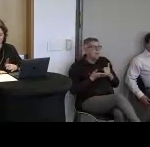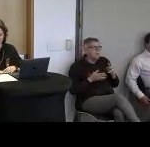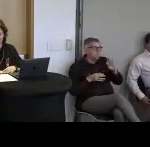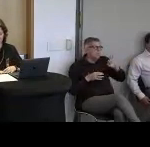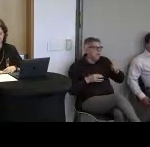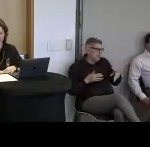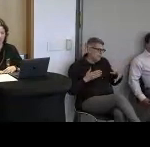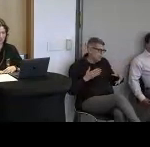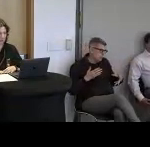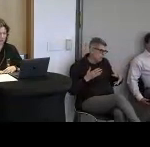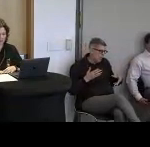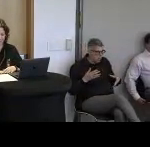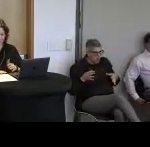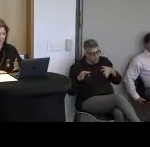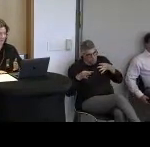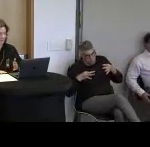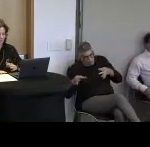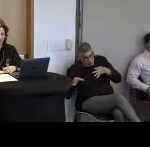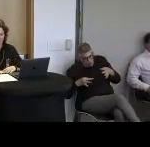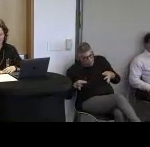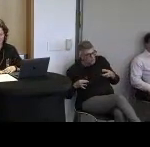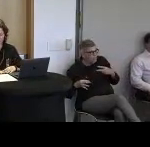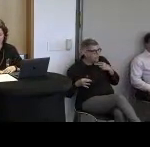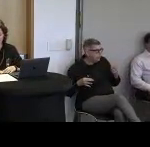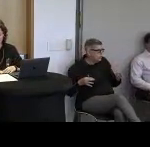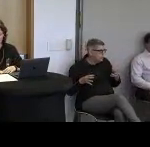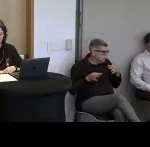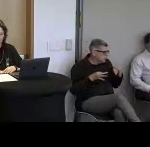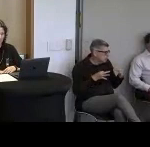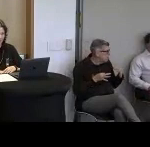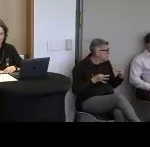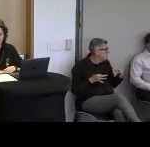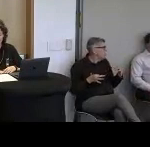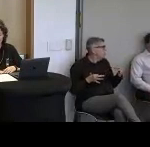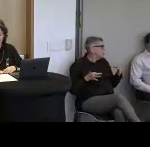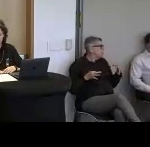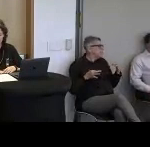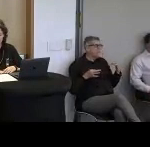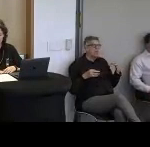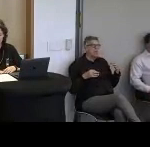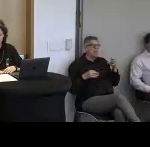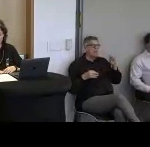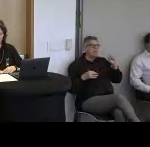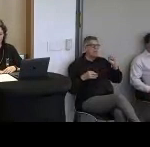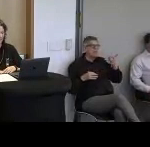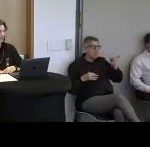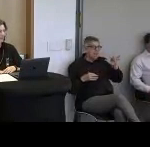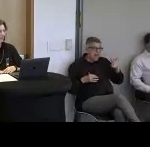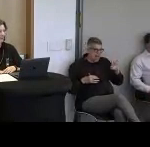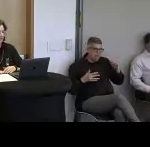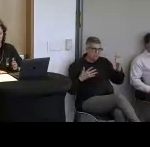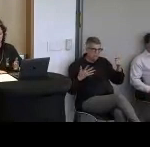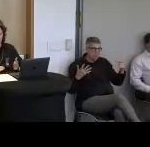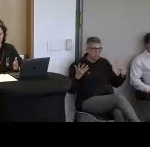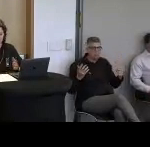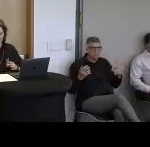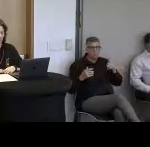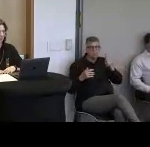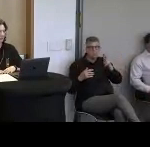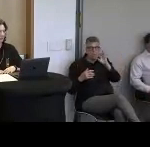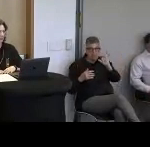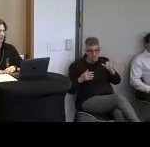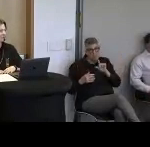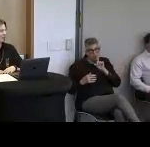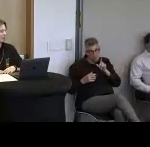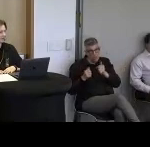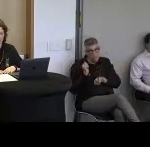it. Things like written descriptions, verbal descriptions, north arrow, scale. And in a way, the key is one of your most